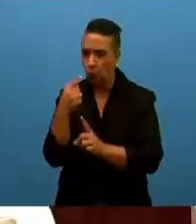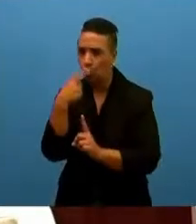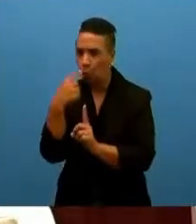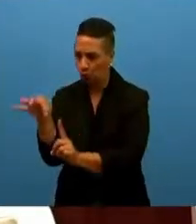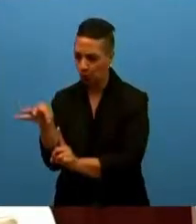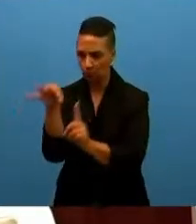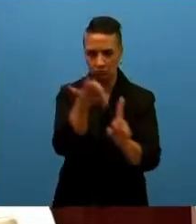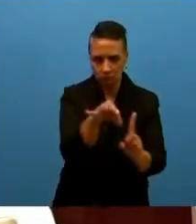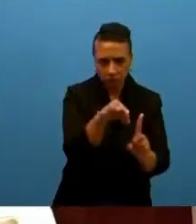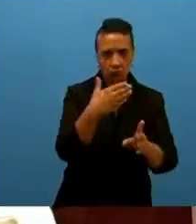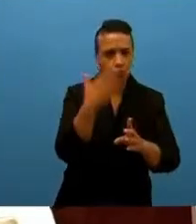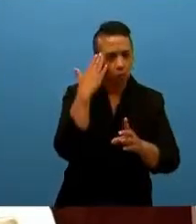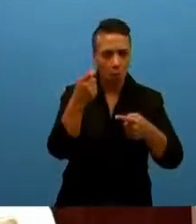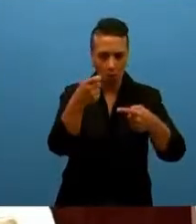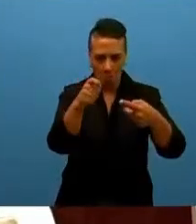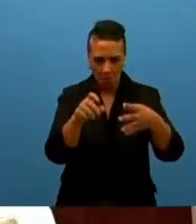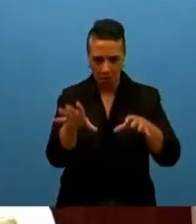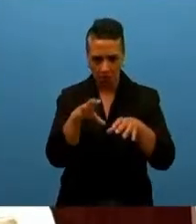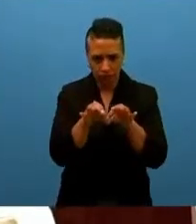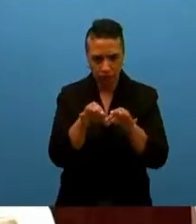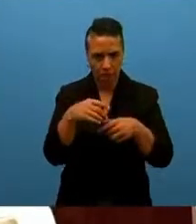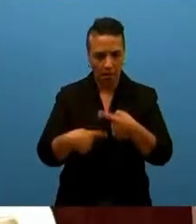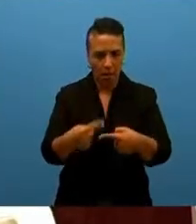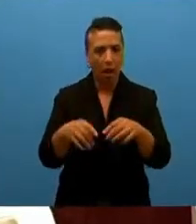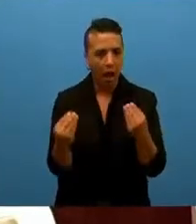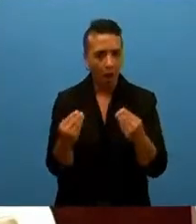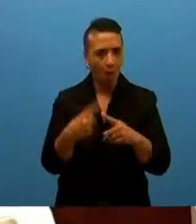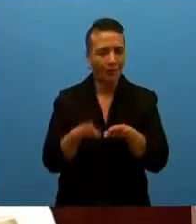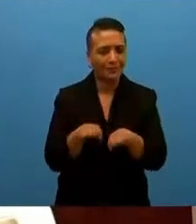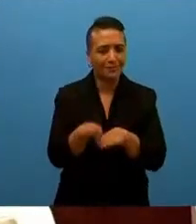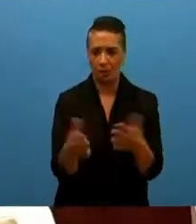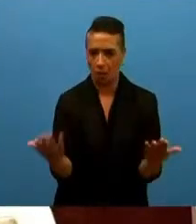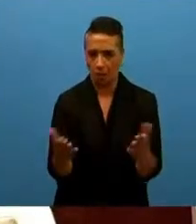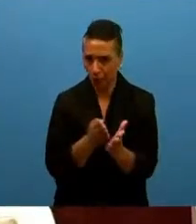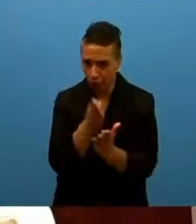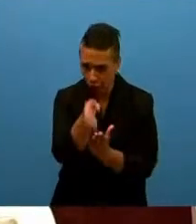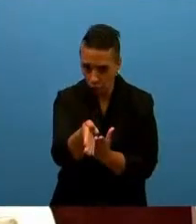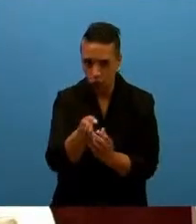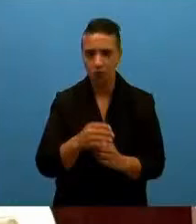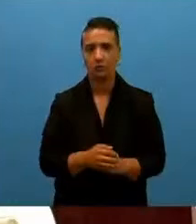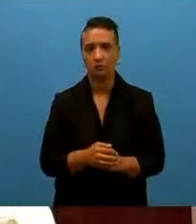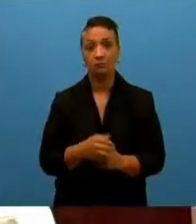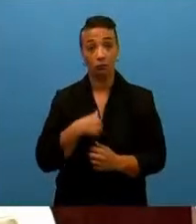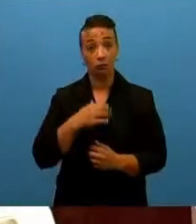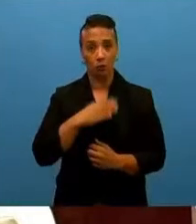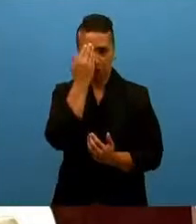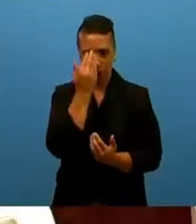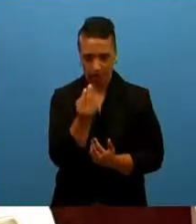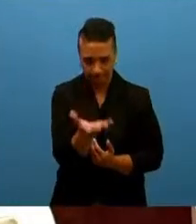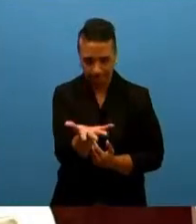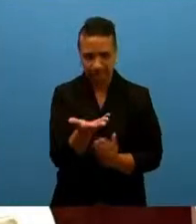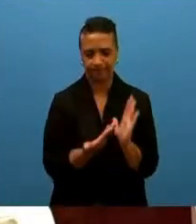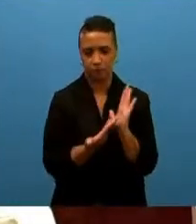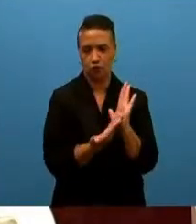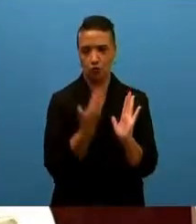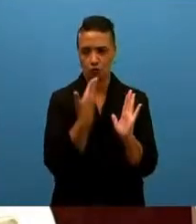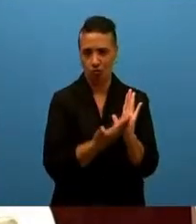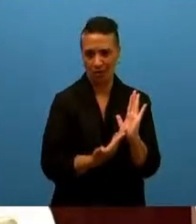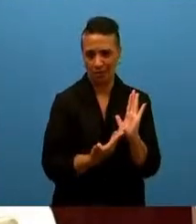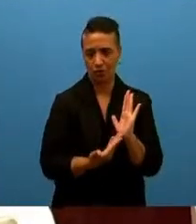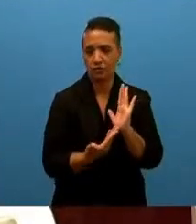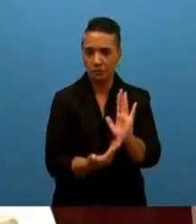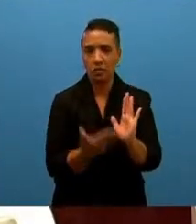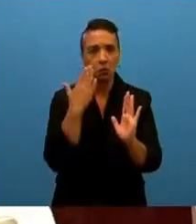selection modalities, and the next step. We would like to praise the following recommendation to address barriers to